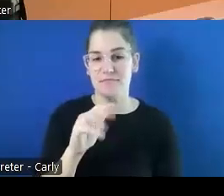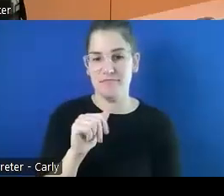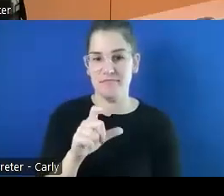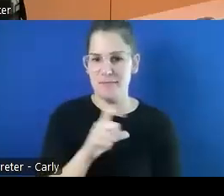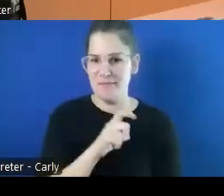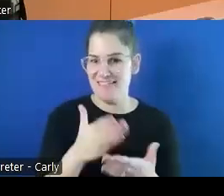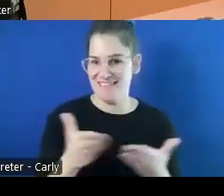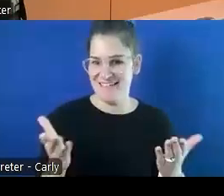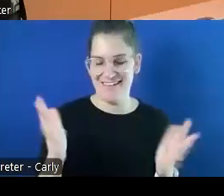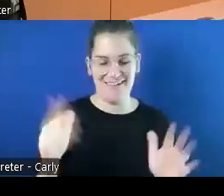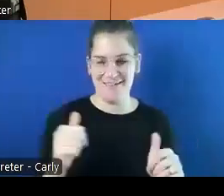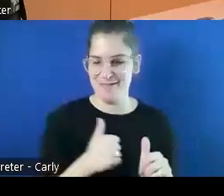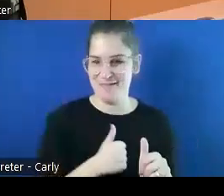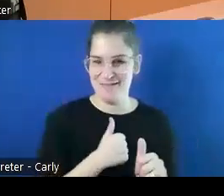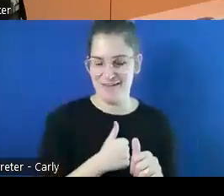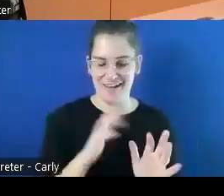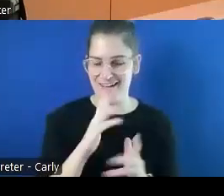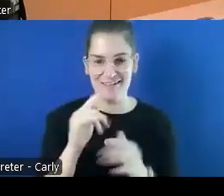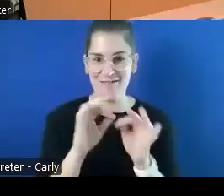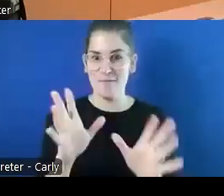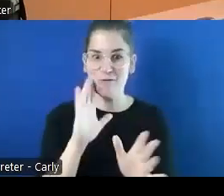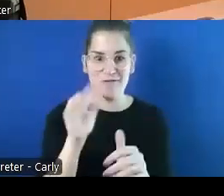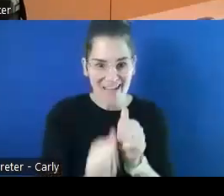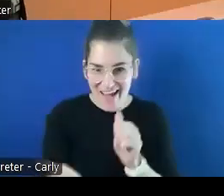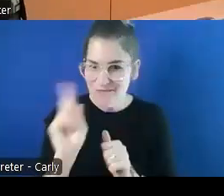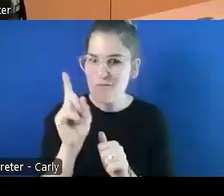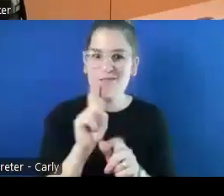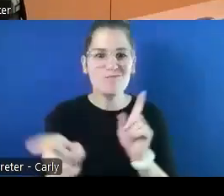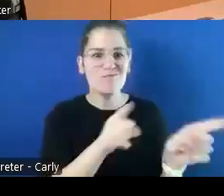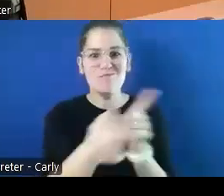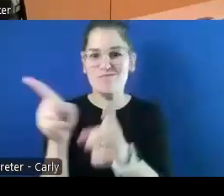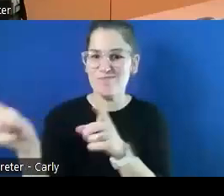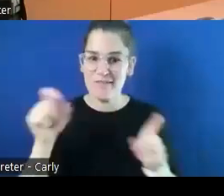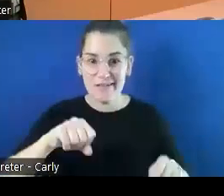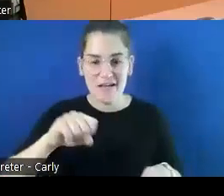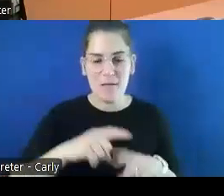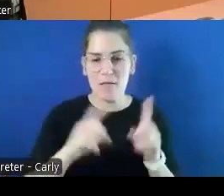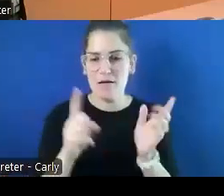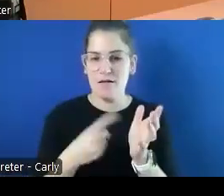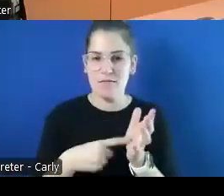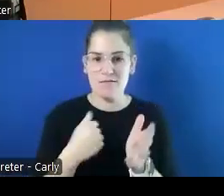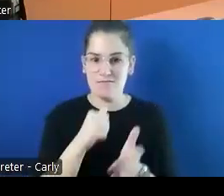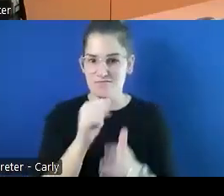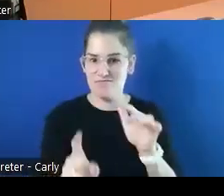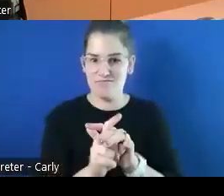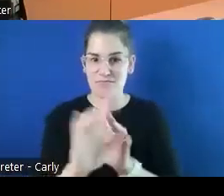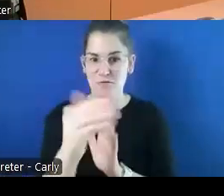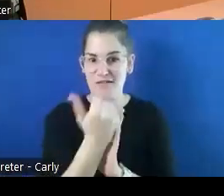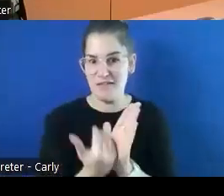thing, sorry, we're like everywhere. Interpreters are everywhere. And yet we don't appear in any of your lists.